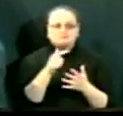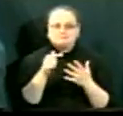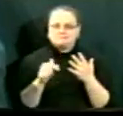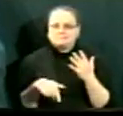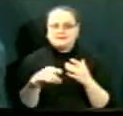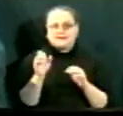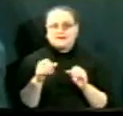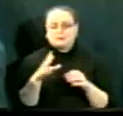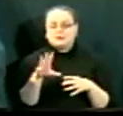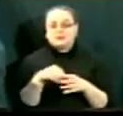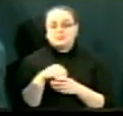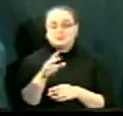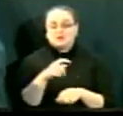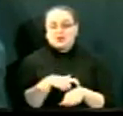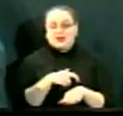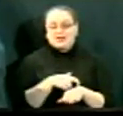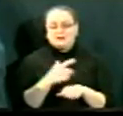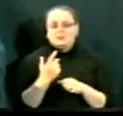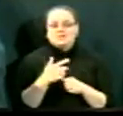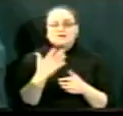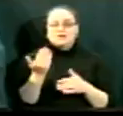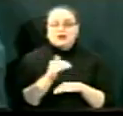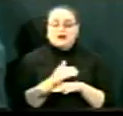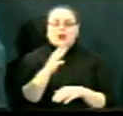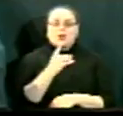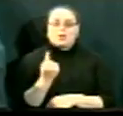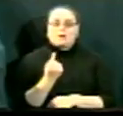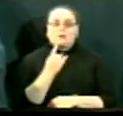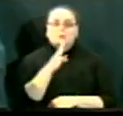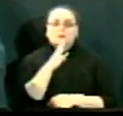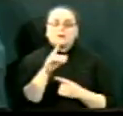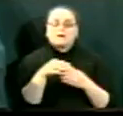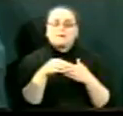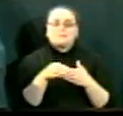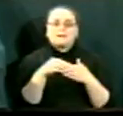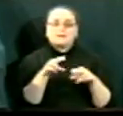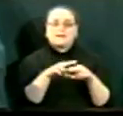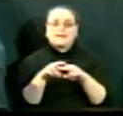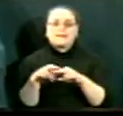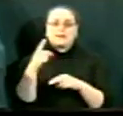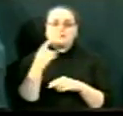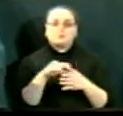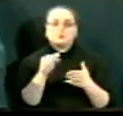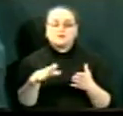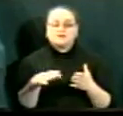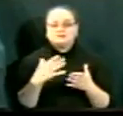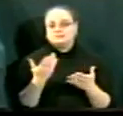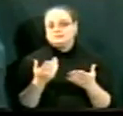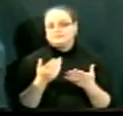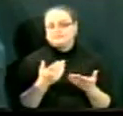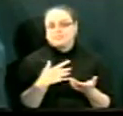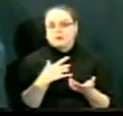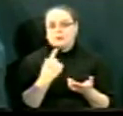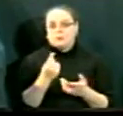for your time. Tonight alone, we've talked about flexible seating for students. As a matter of fact, one of